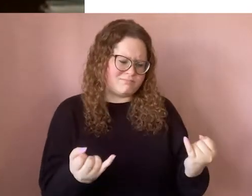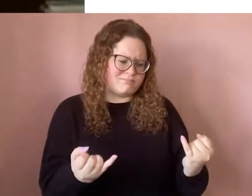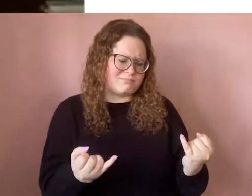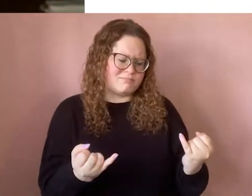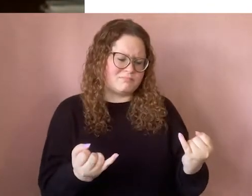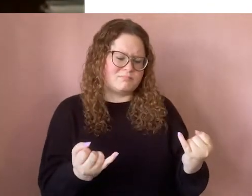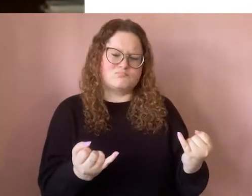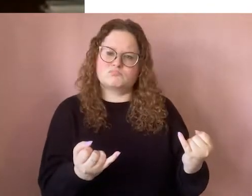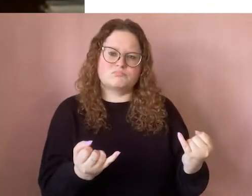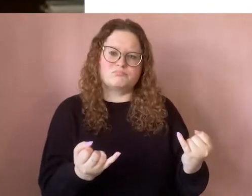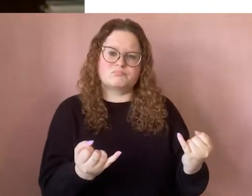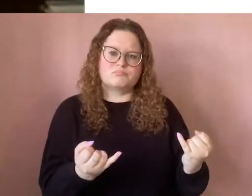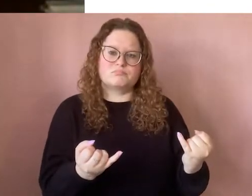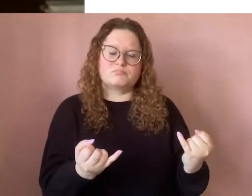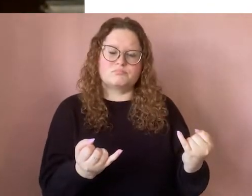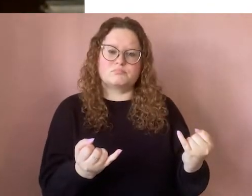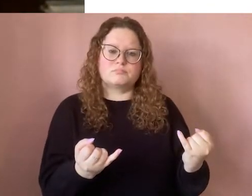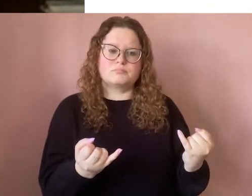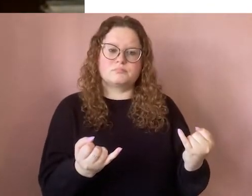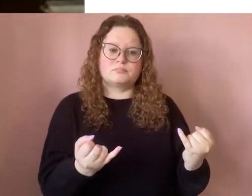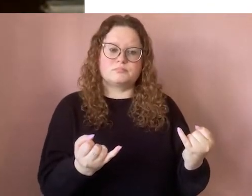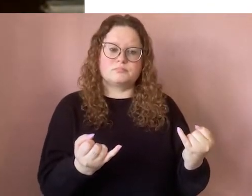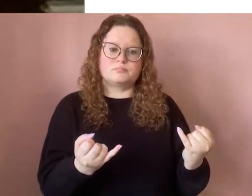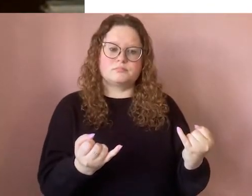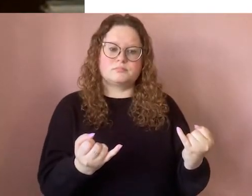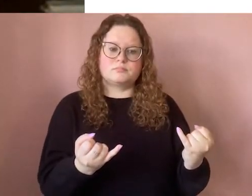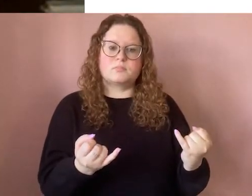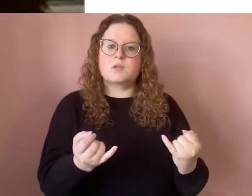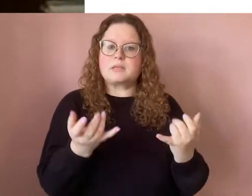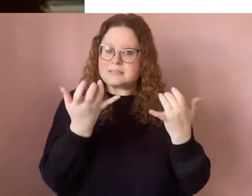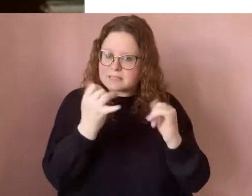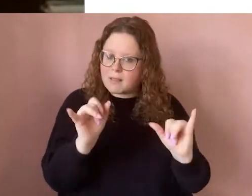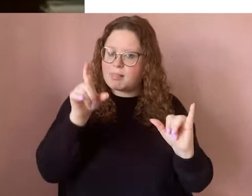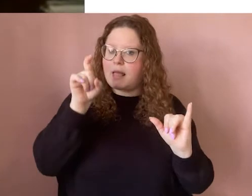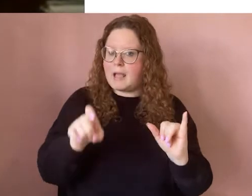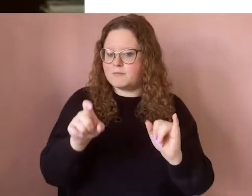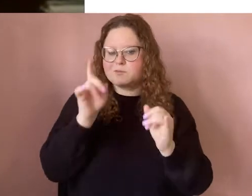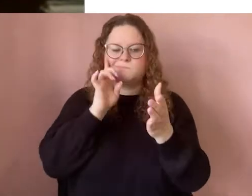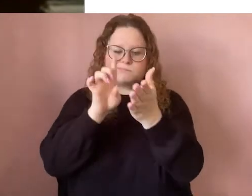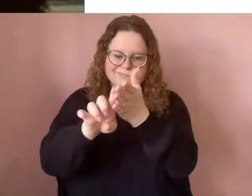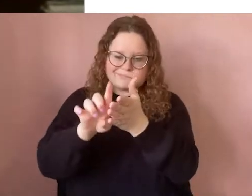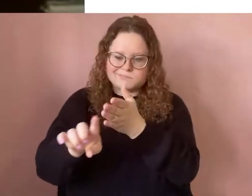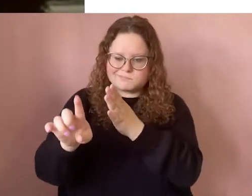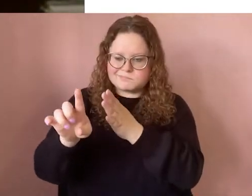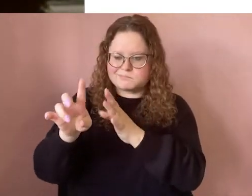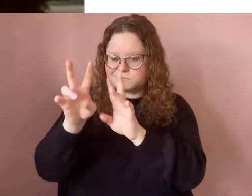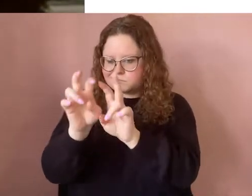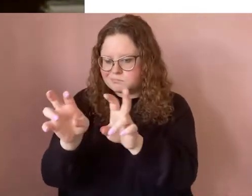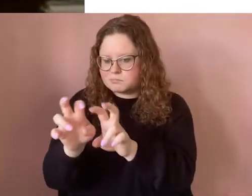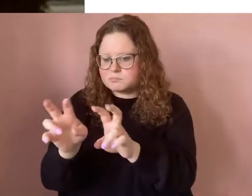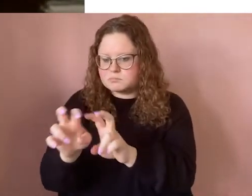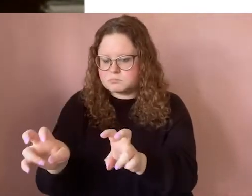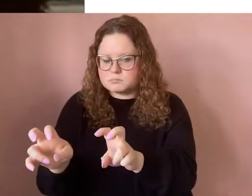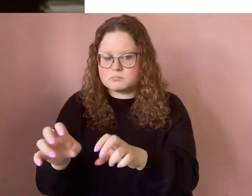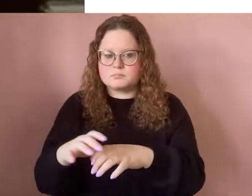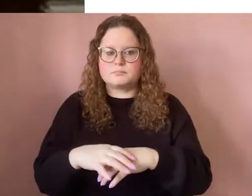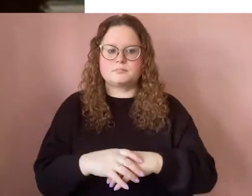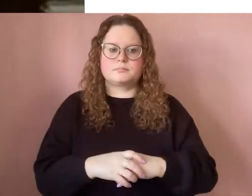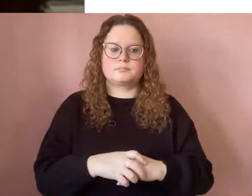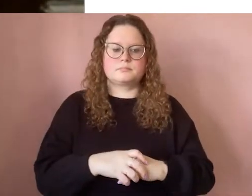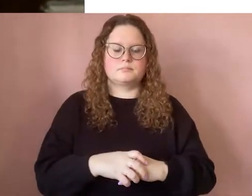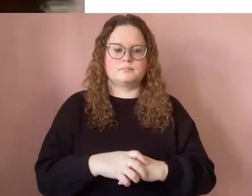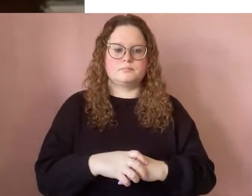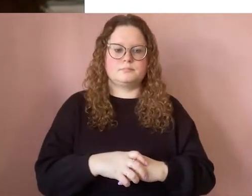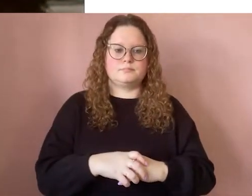a basis for that yet to be discovered. We have these obsolete methods of